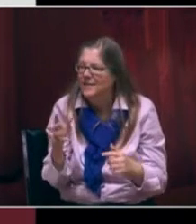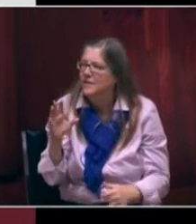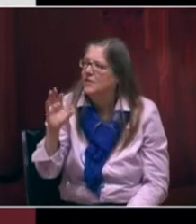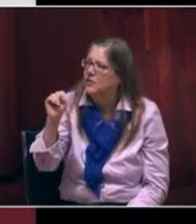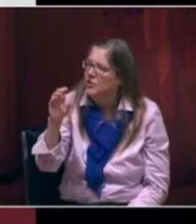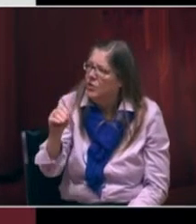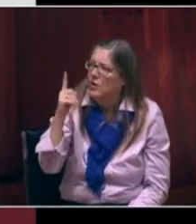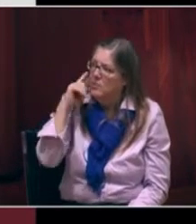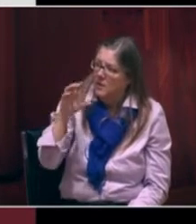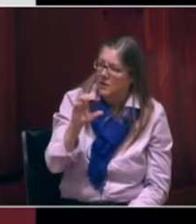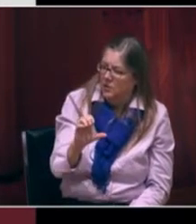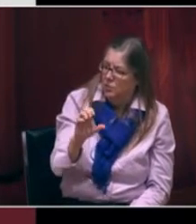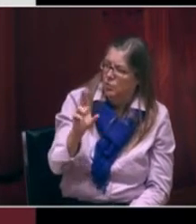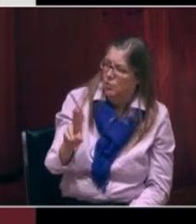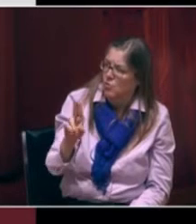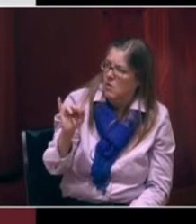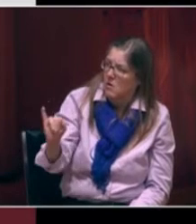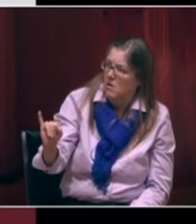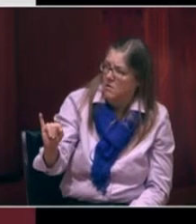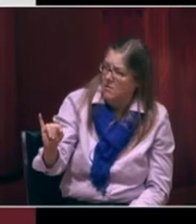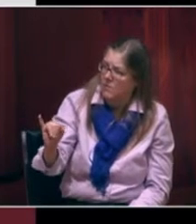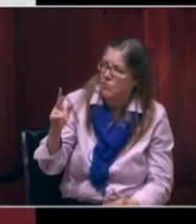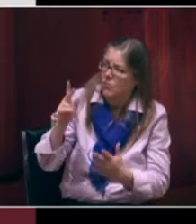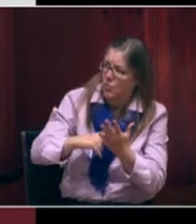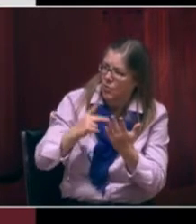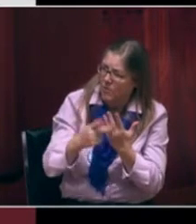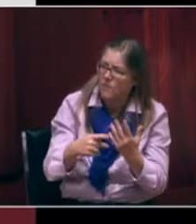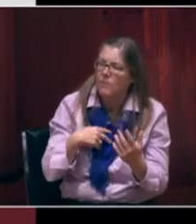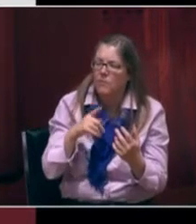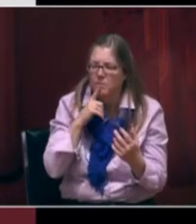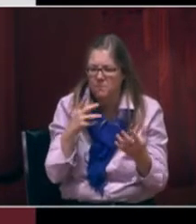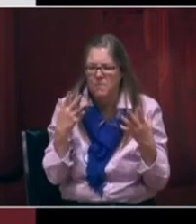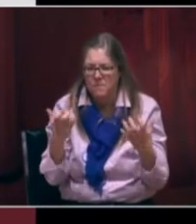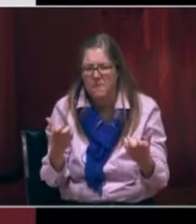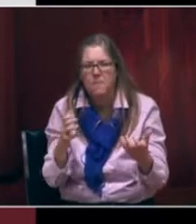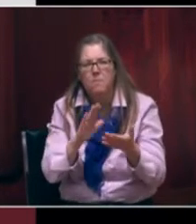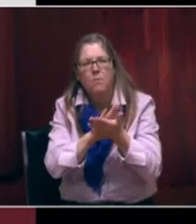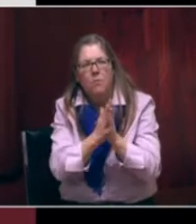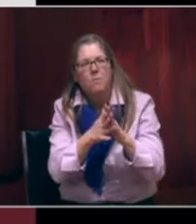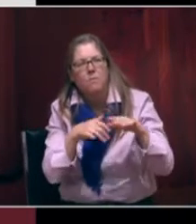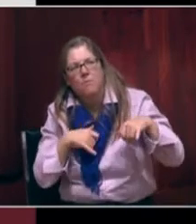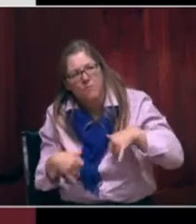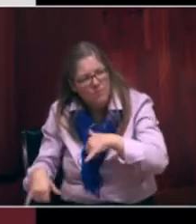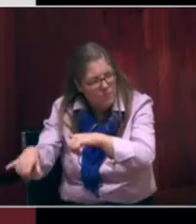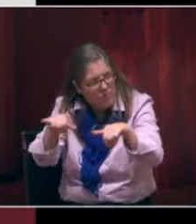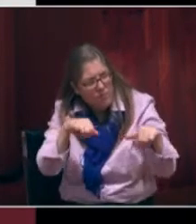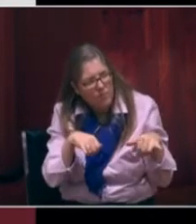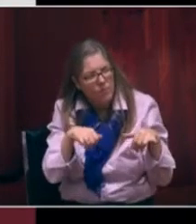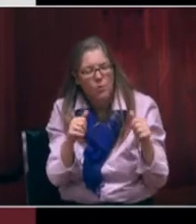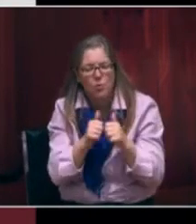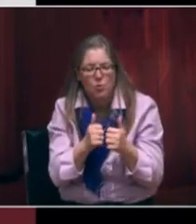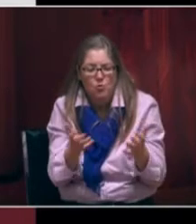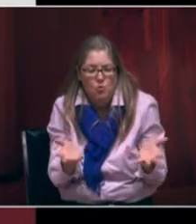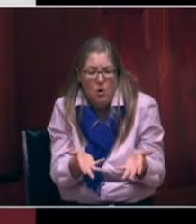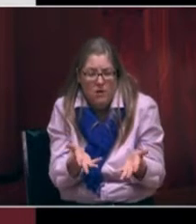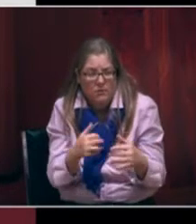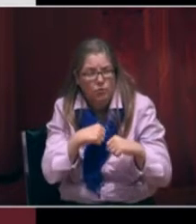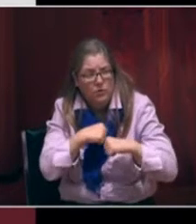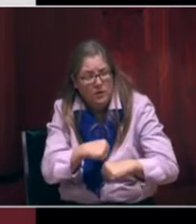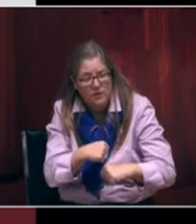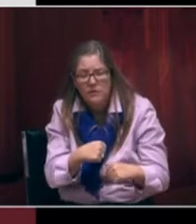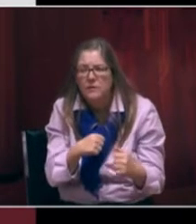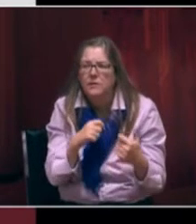about the CUI program, and this is one of our reoccurring themes, we really want to standardize not only what we're protecting as an agency or as a